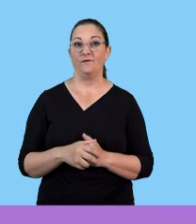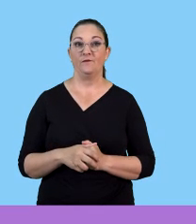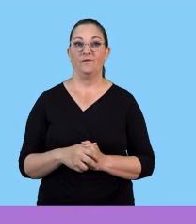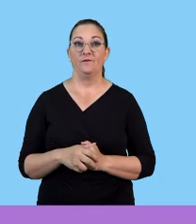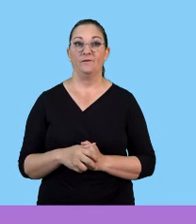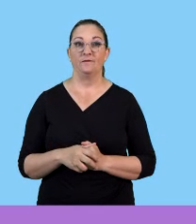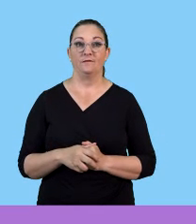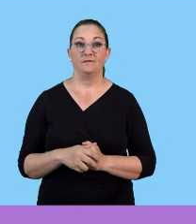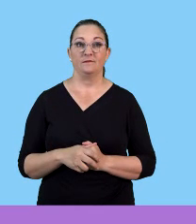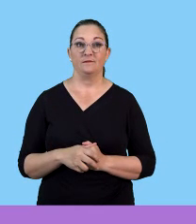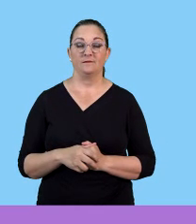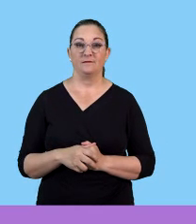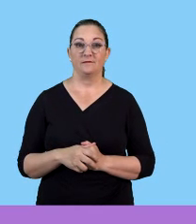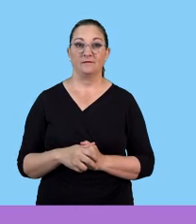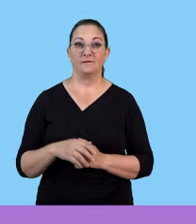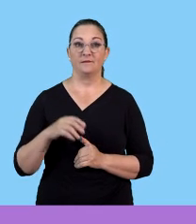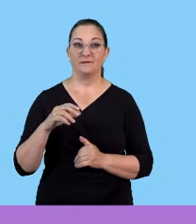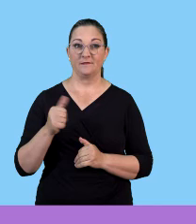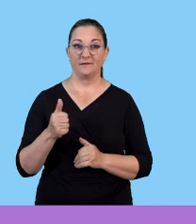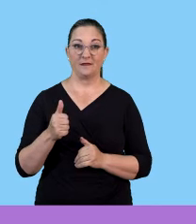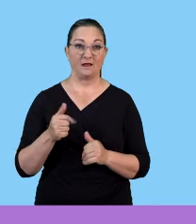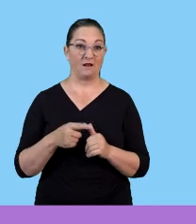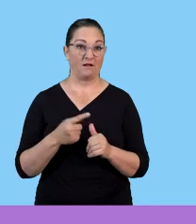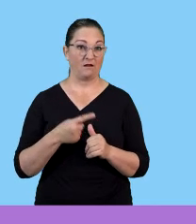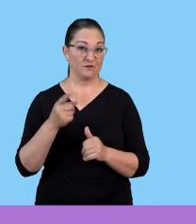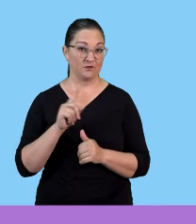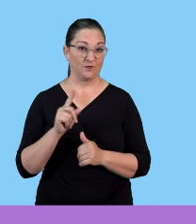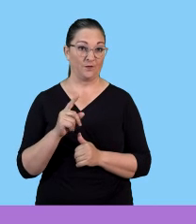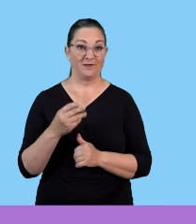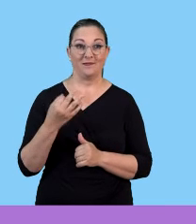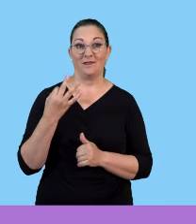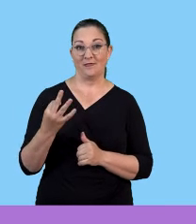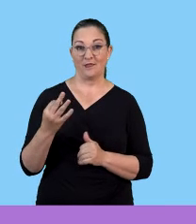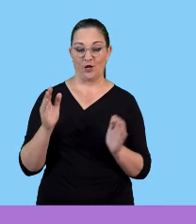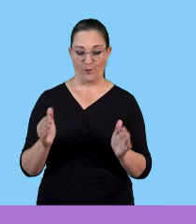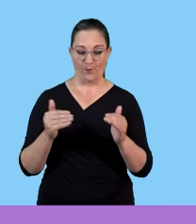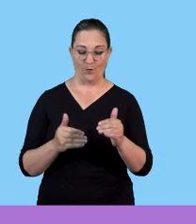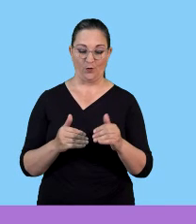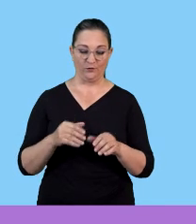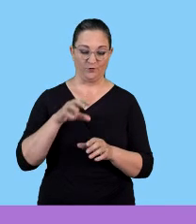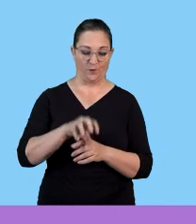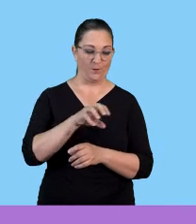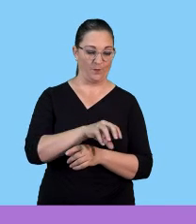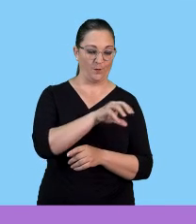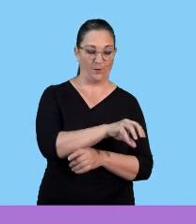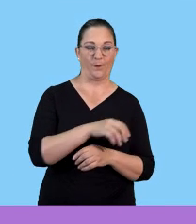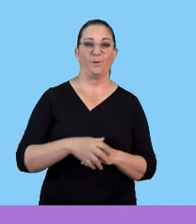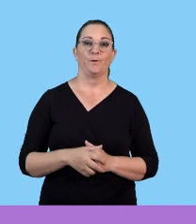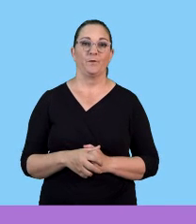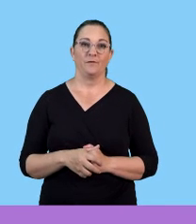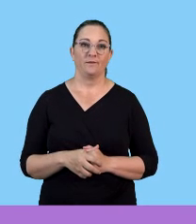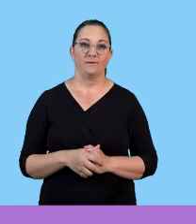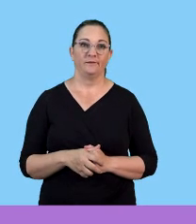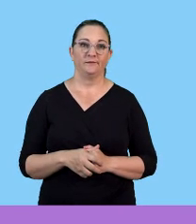5, the next 5 there, if you want to look for it there. And that gave me 3 boxes.